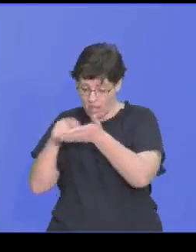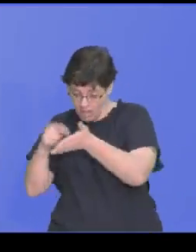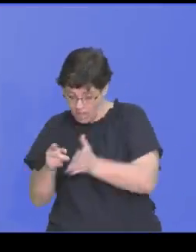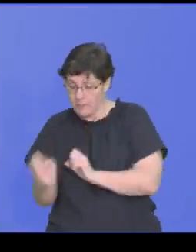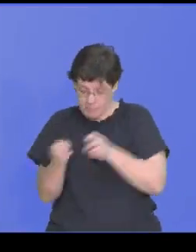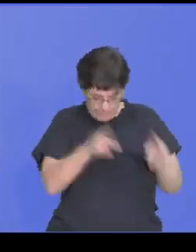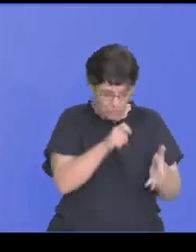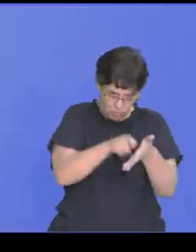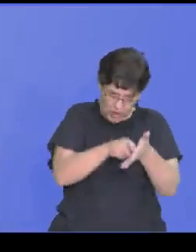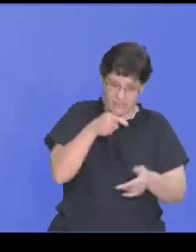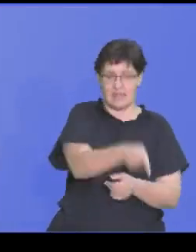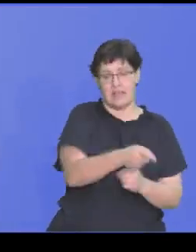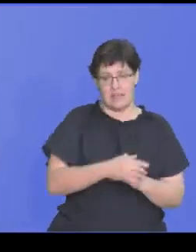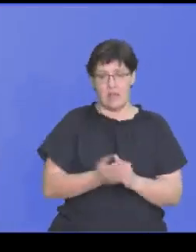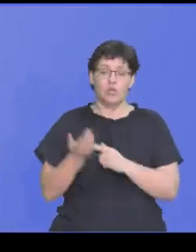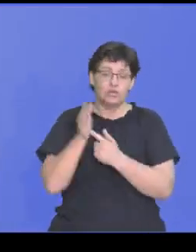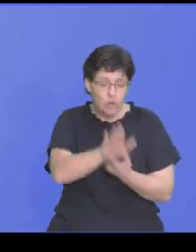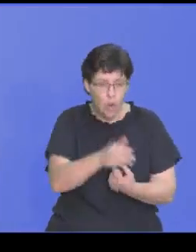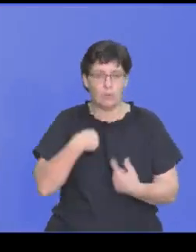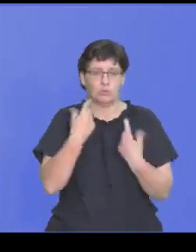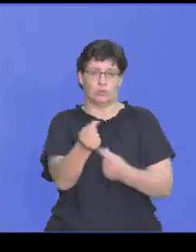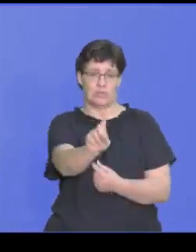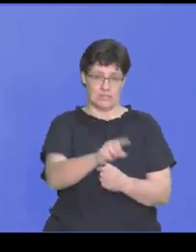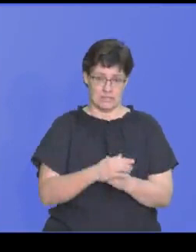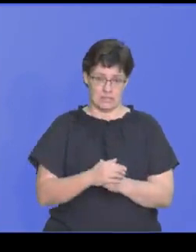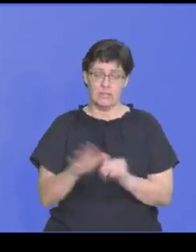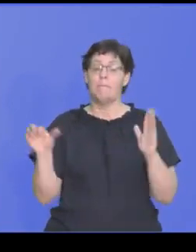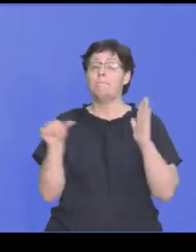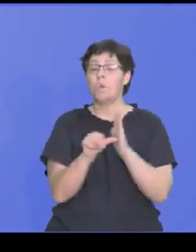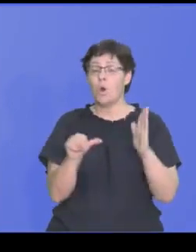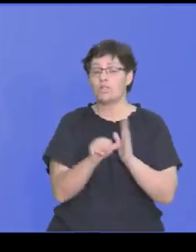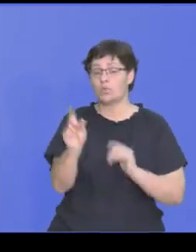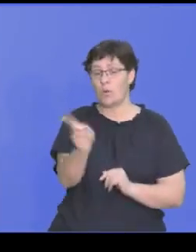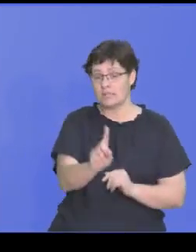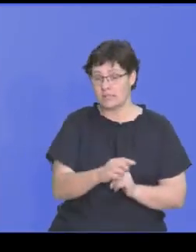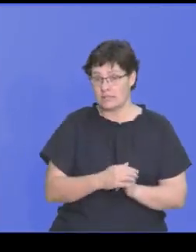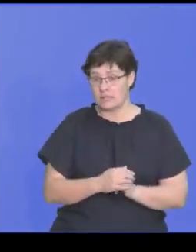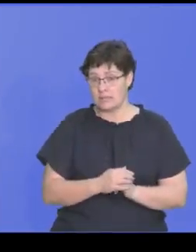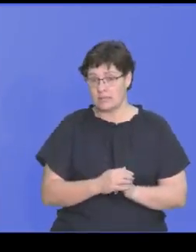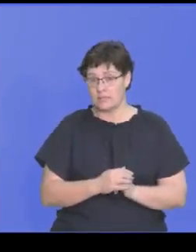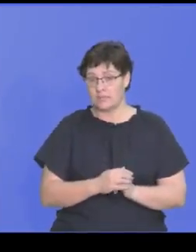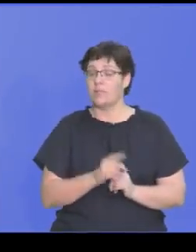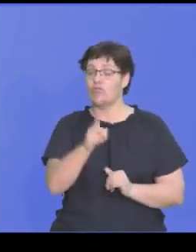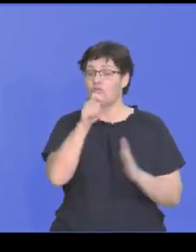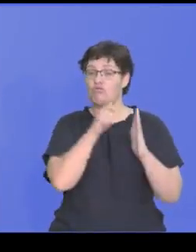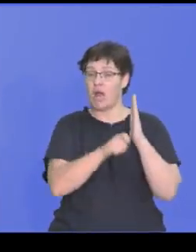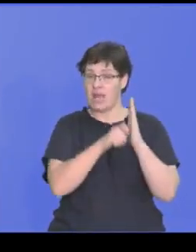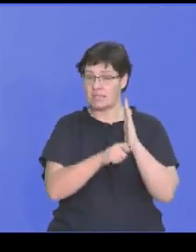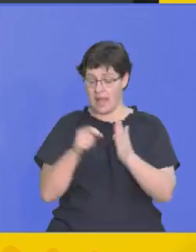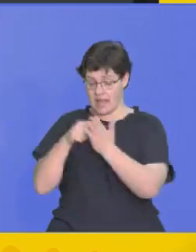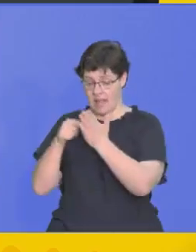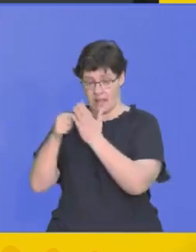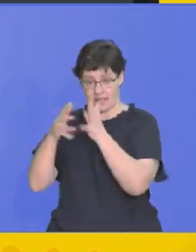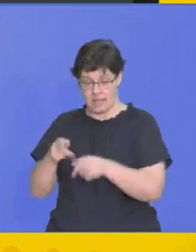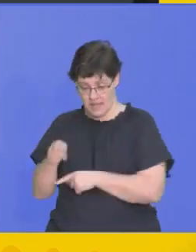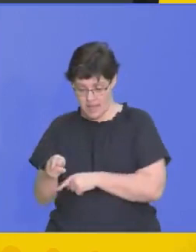step of working. Show working. What's really important is that if